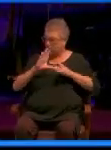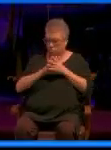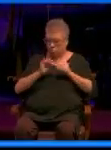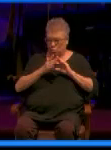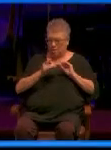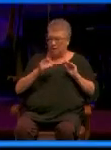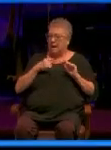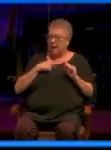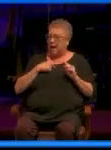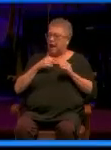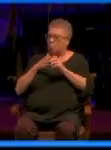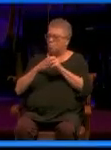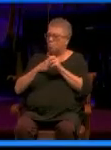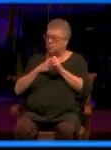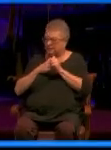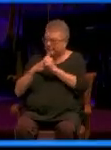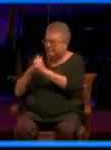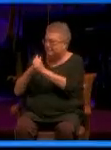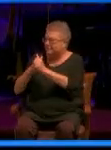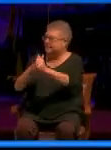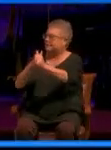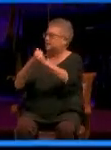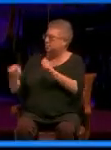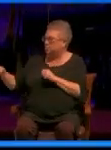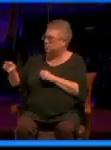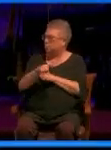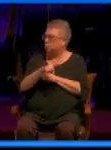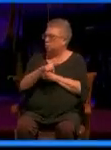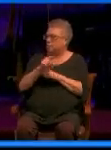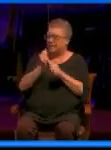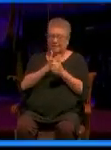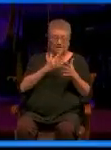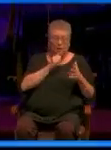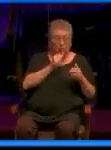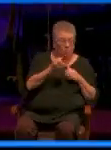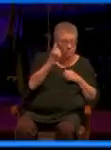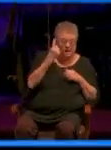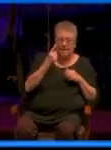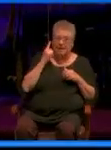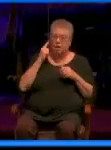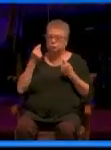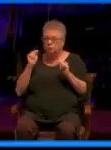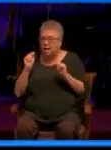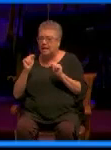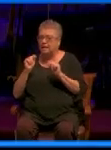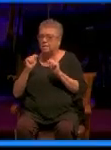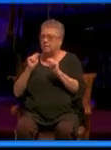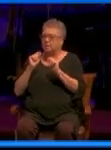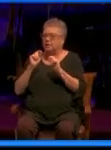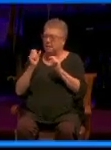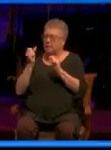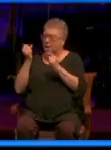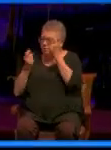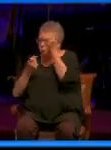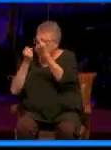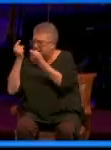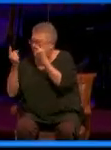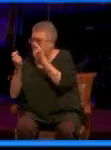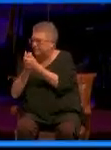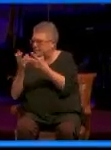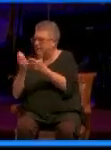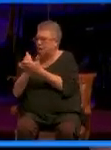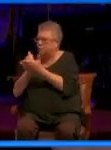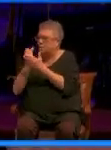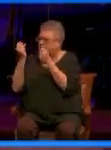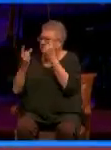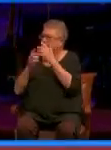tour guide of the text. I will fill in the gaps and try to give color, and I will try to understand, help you